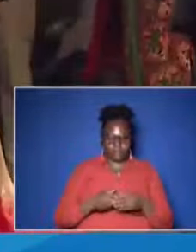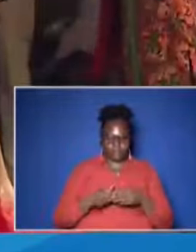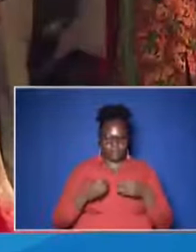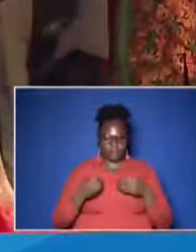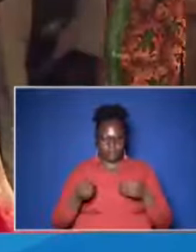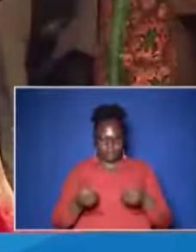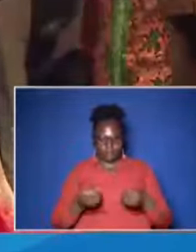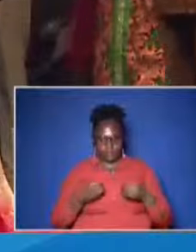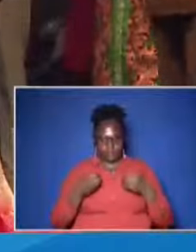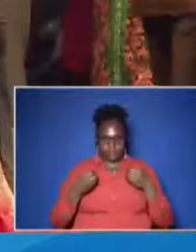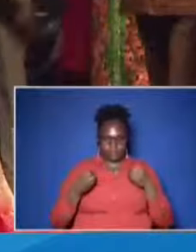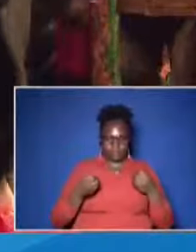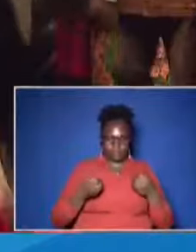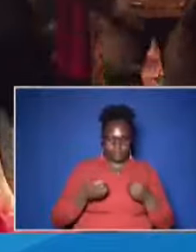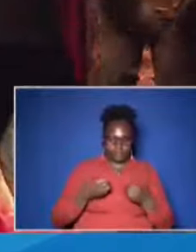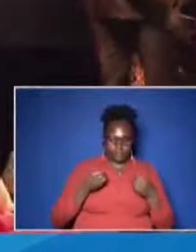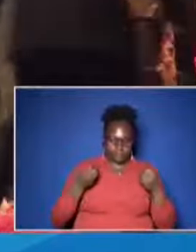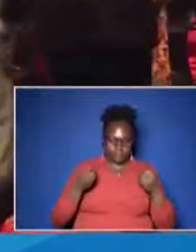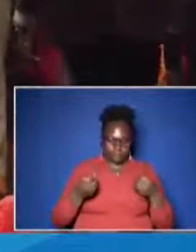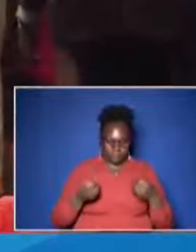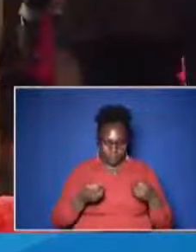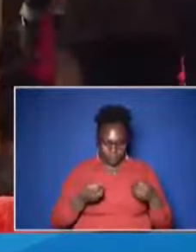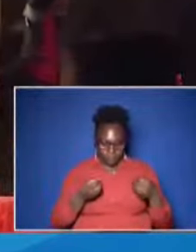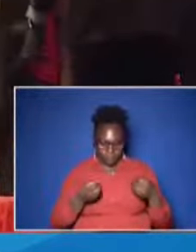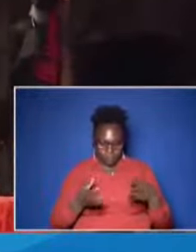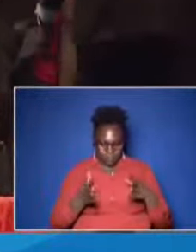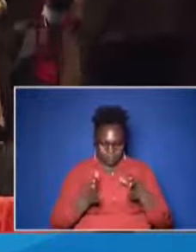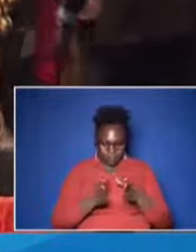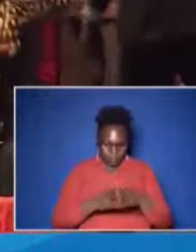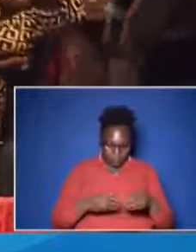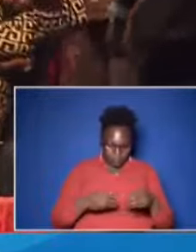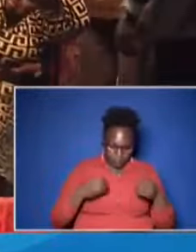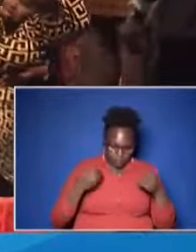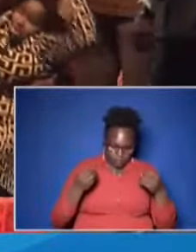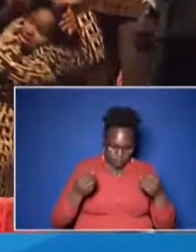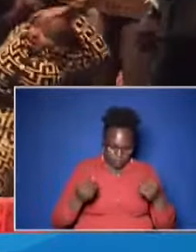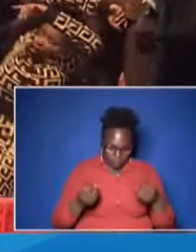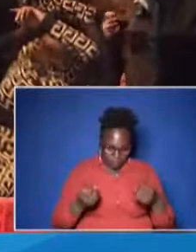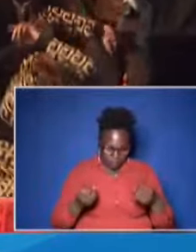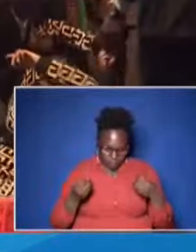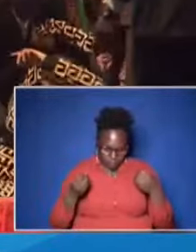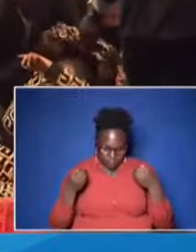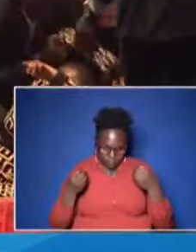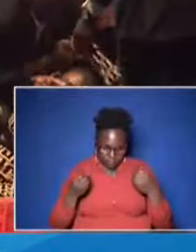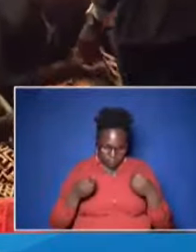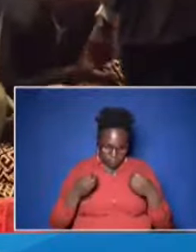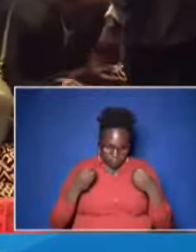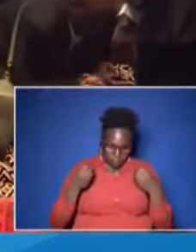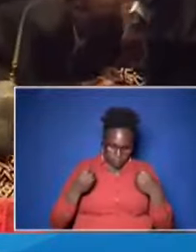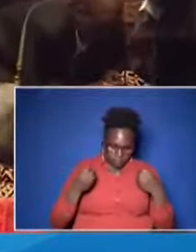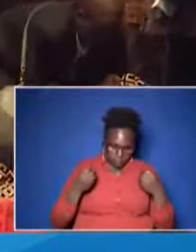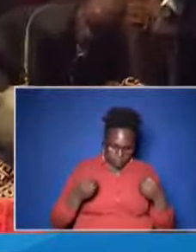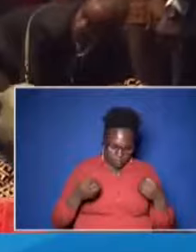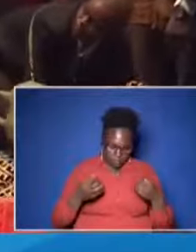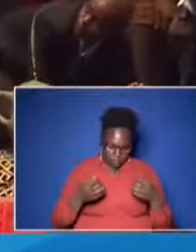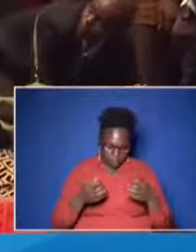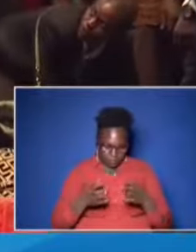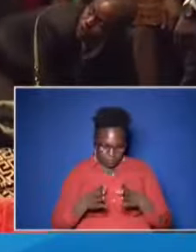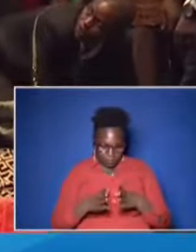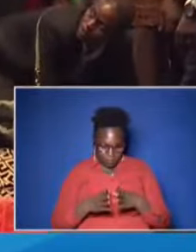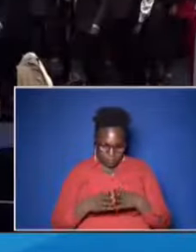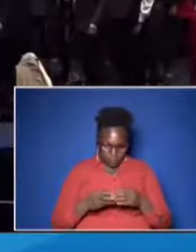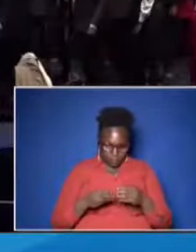darling Oh Lord my king oh Lord is this your